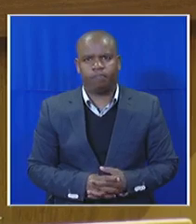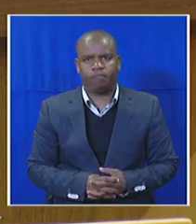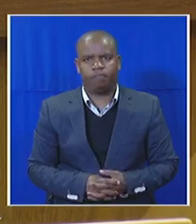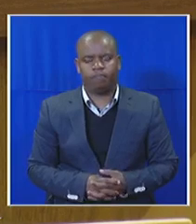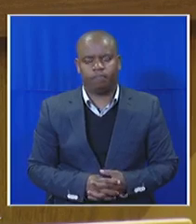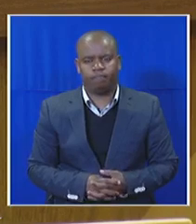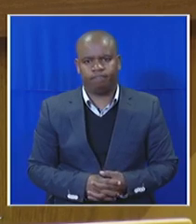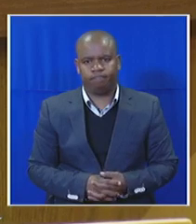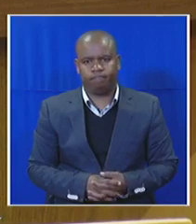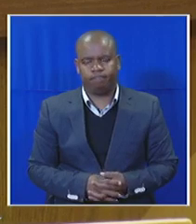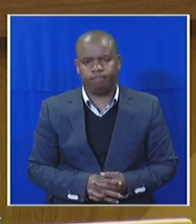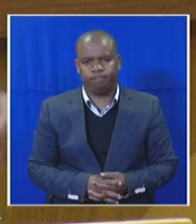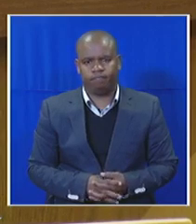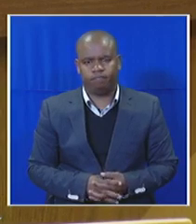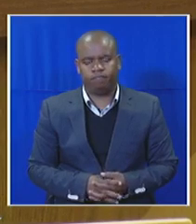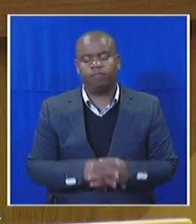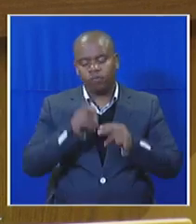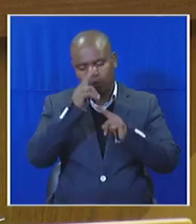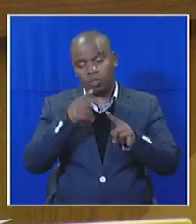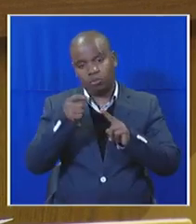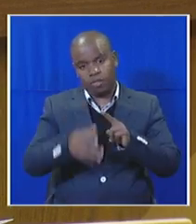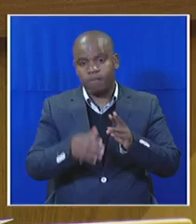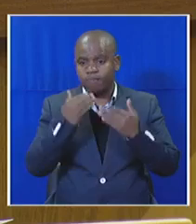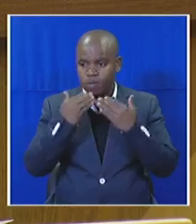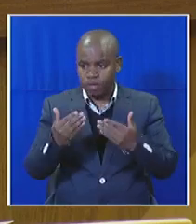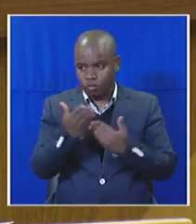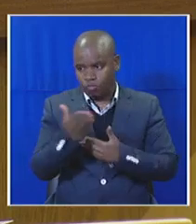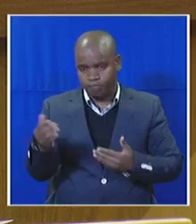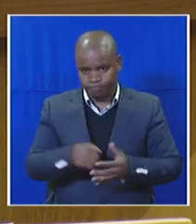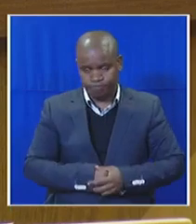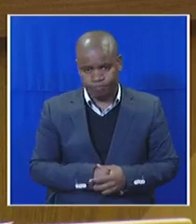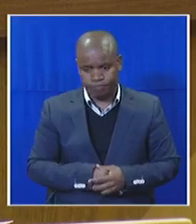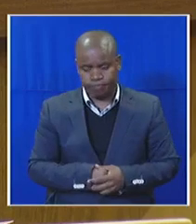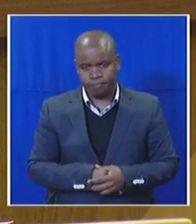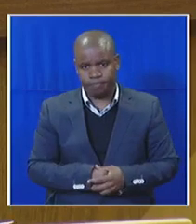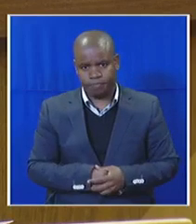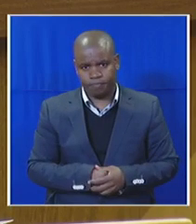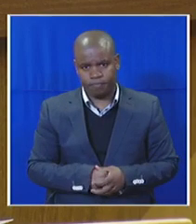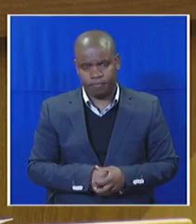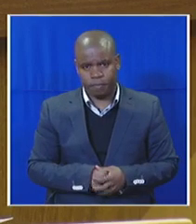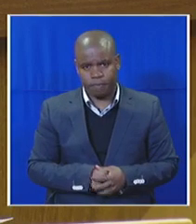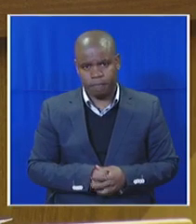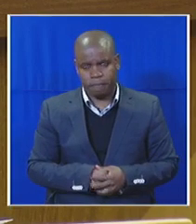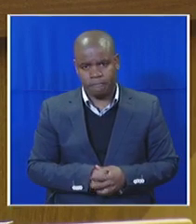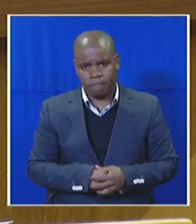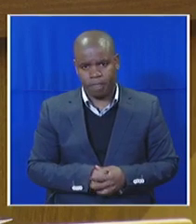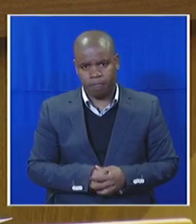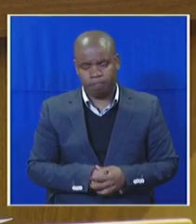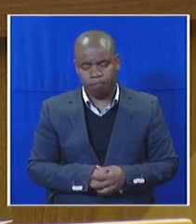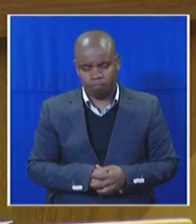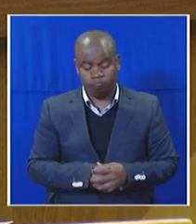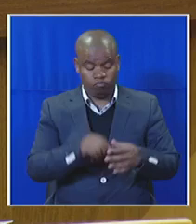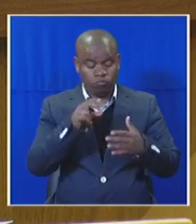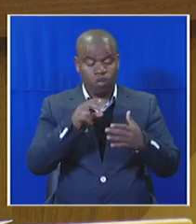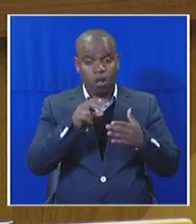Thank you very much, Honorable Speaker. A number of connectivity